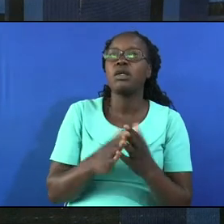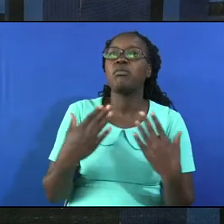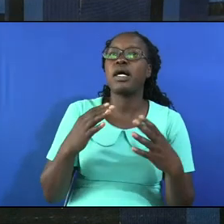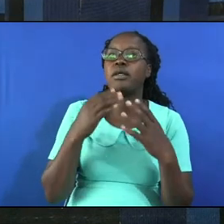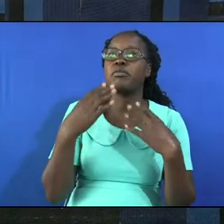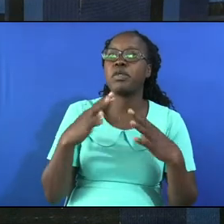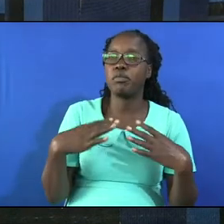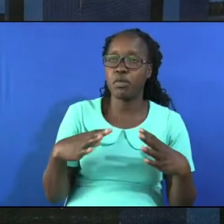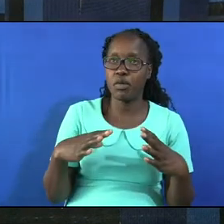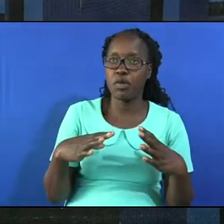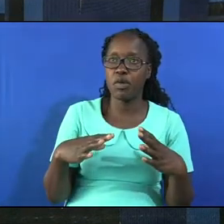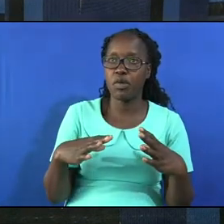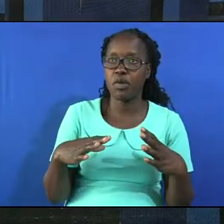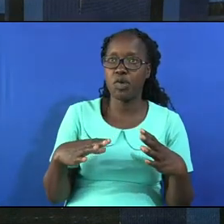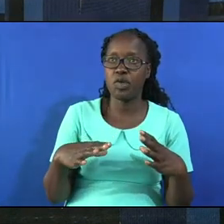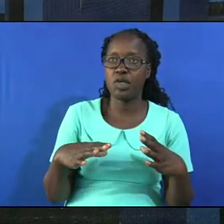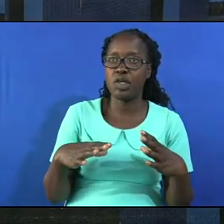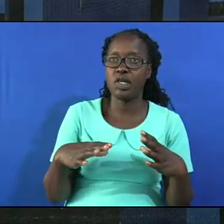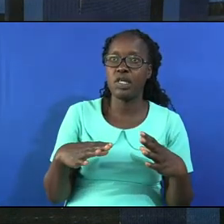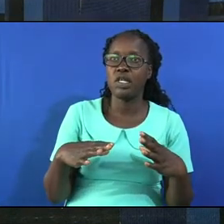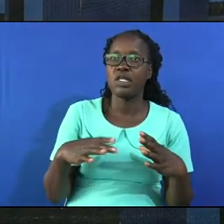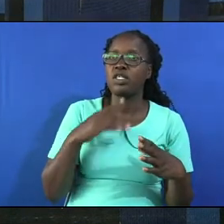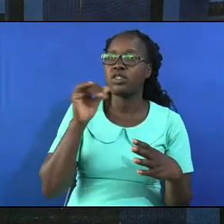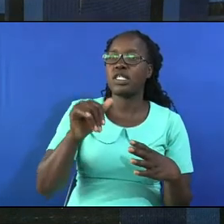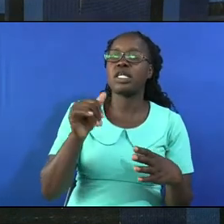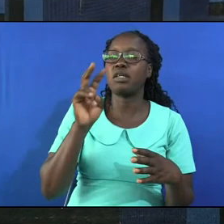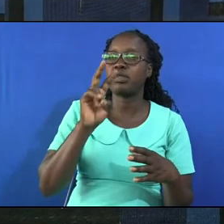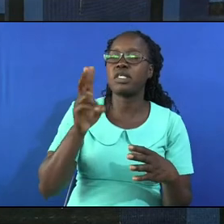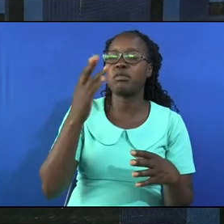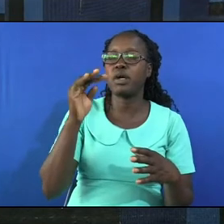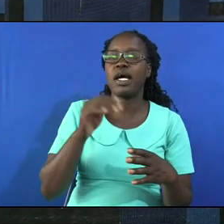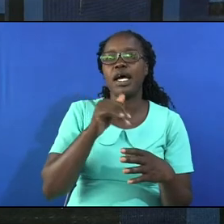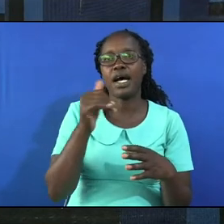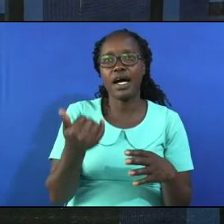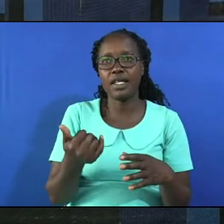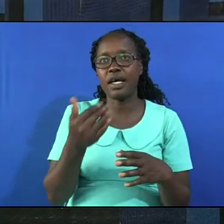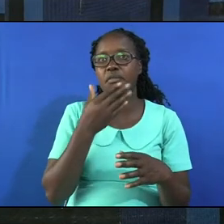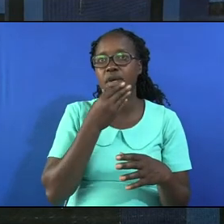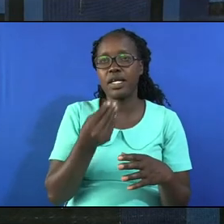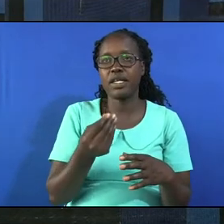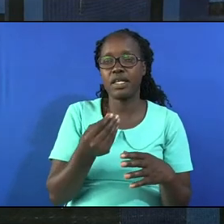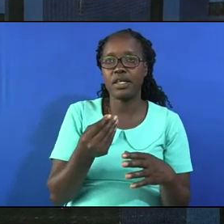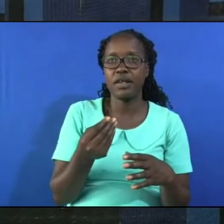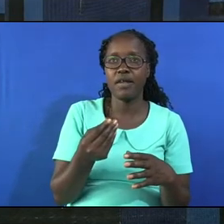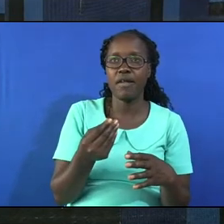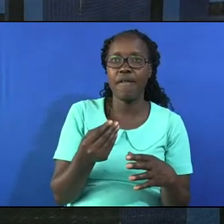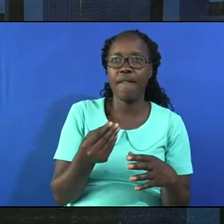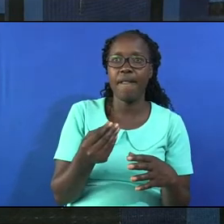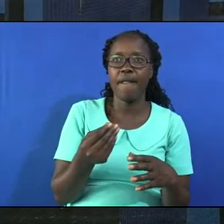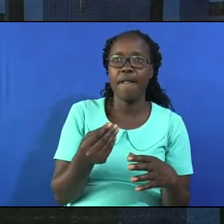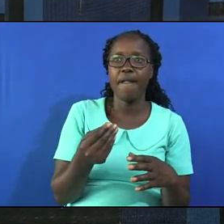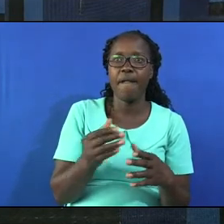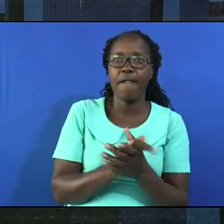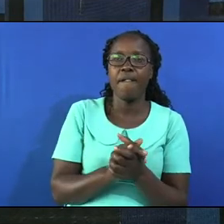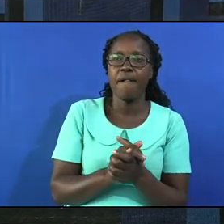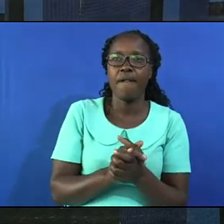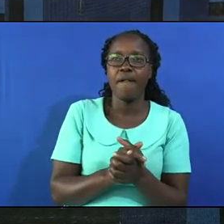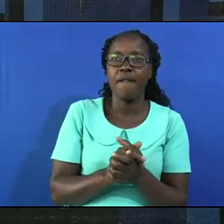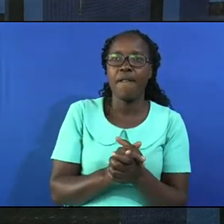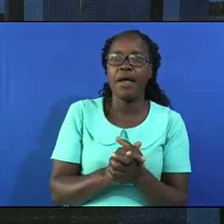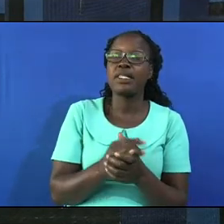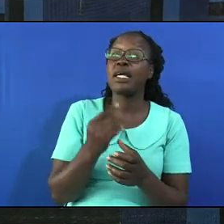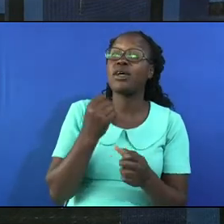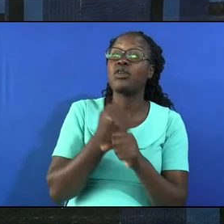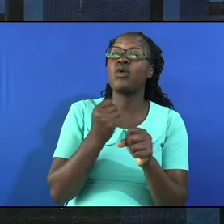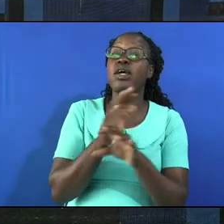who? I can't hear you. So that they can be seen by who? By others, by men. They